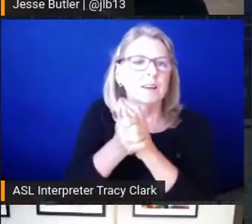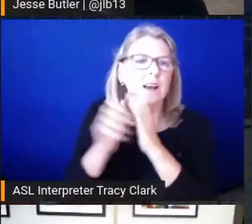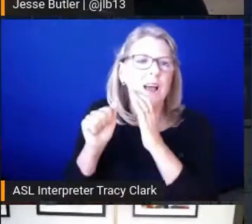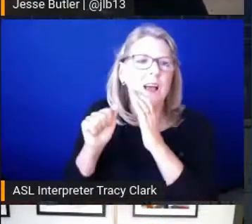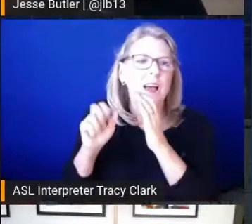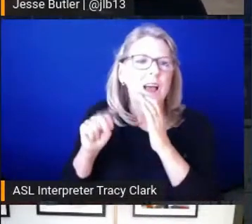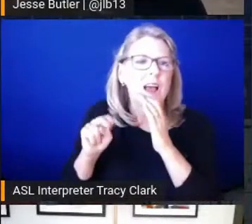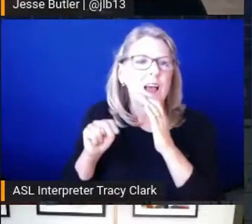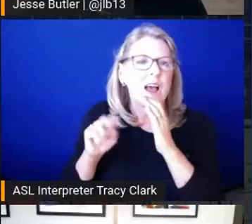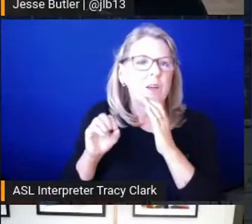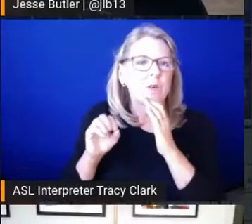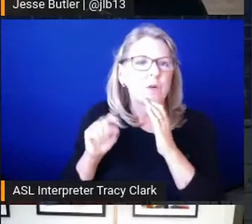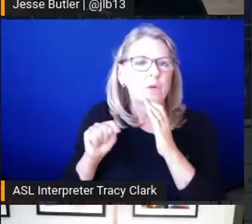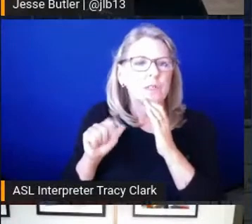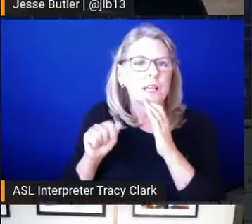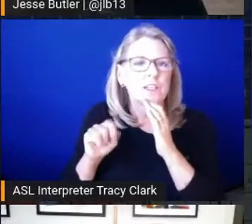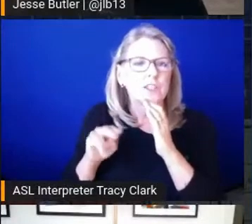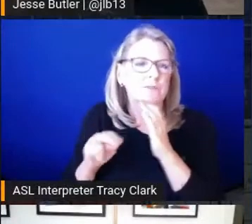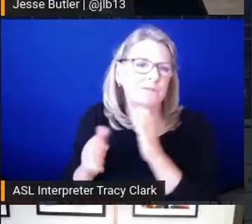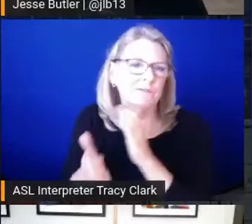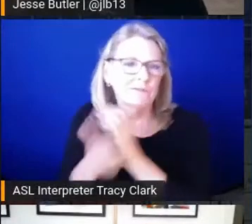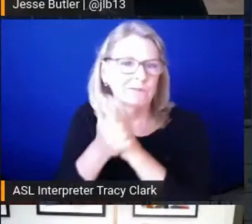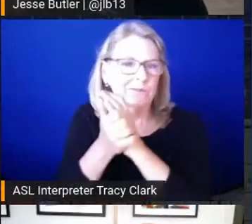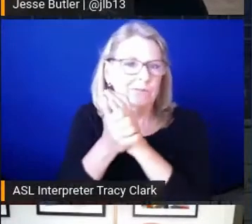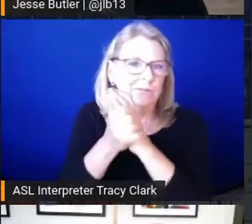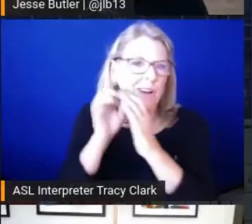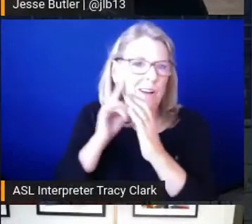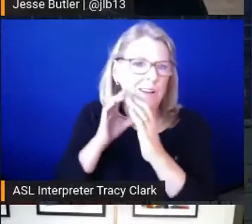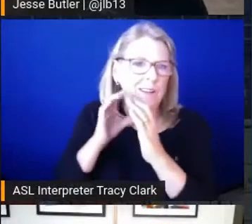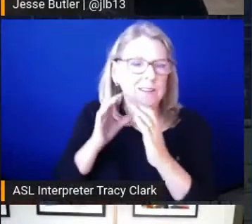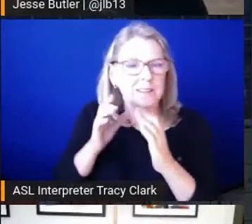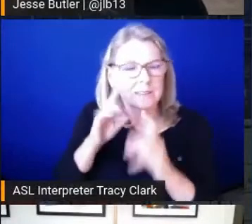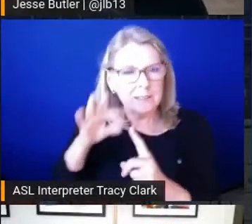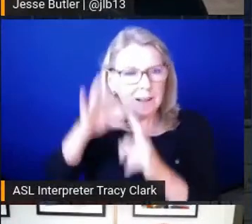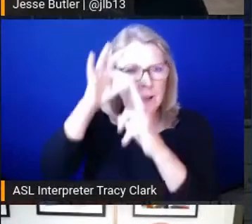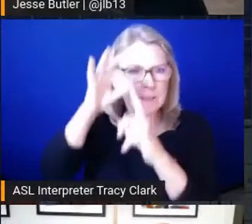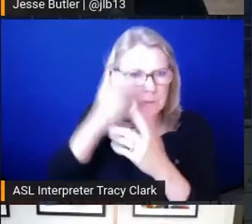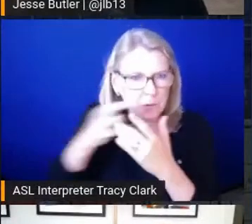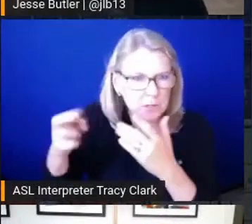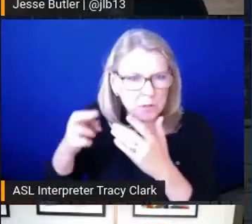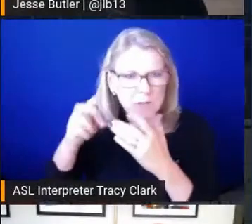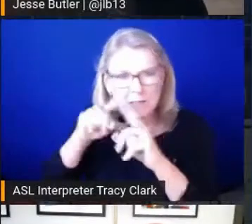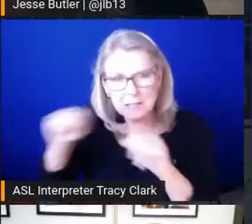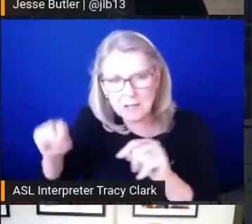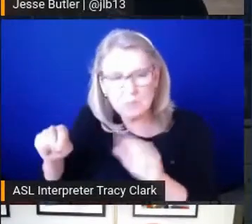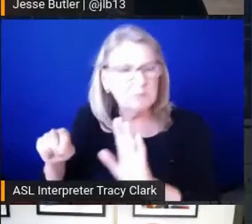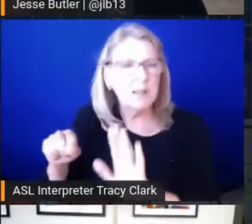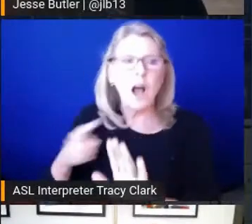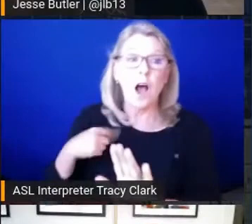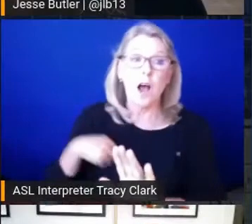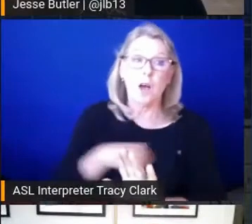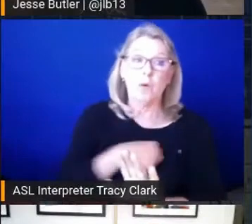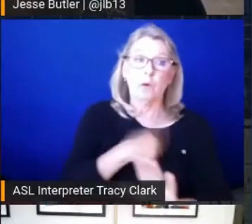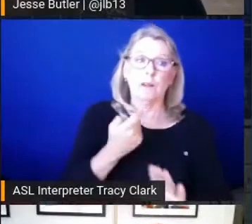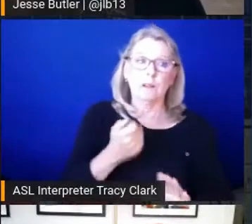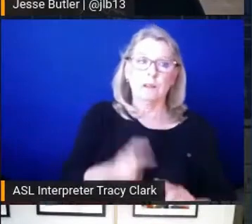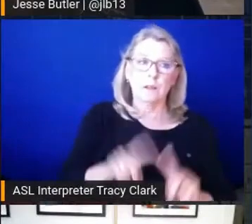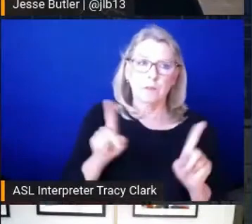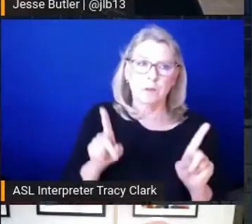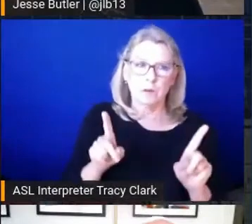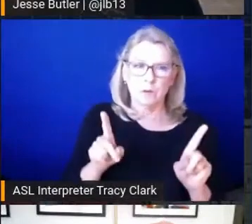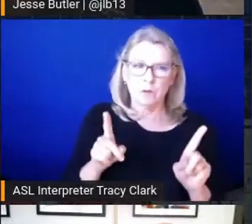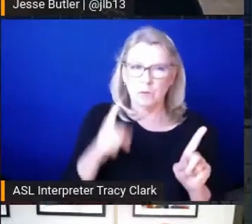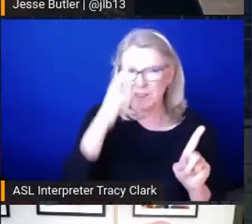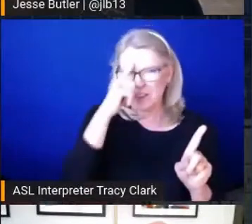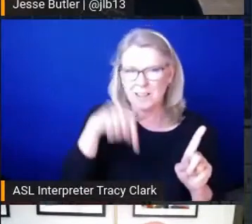that indicates that, hey, this thing already exists or not. We took a slightly different approach that we thought was a little